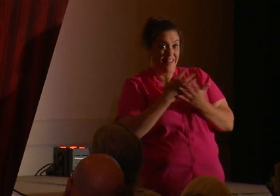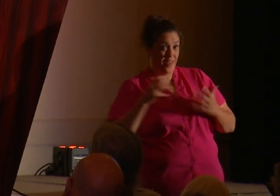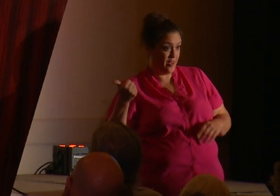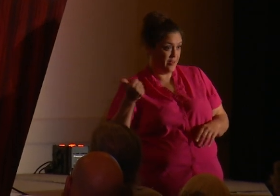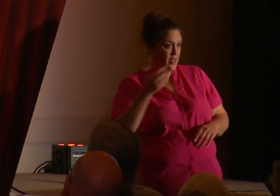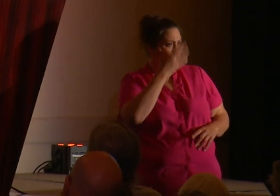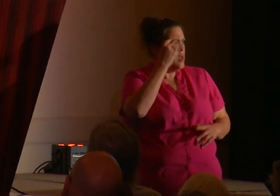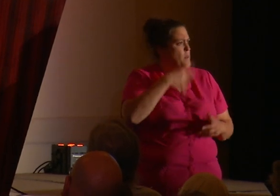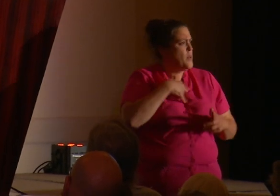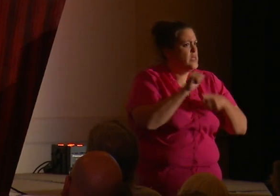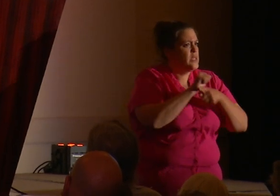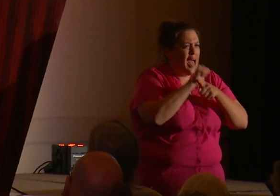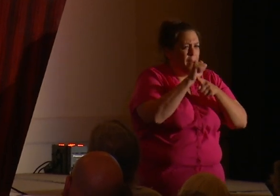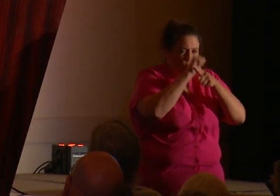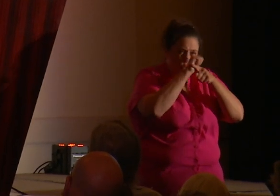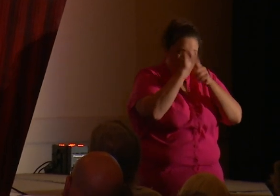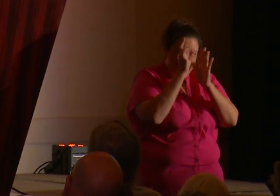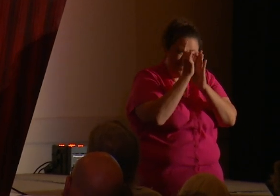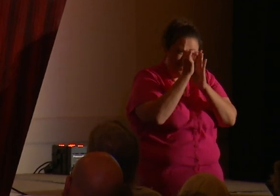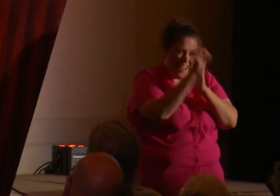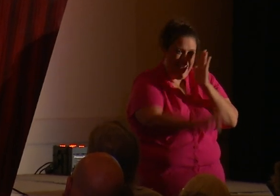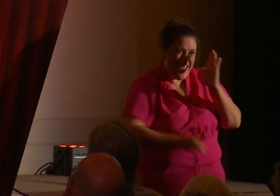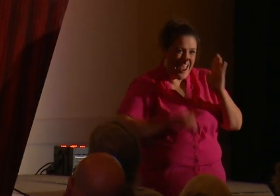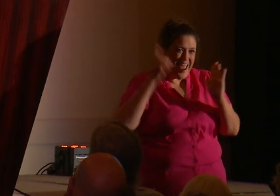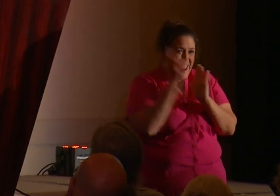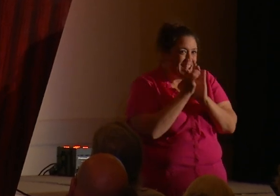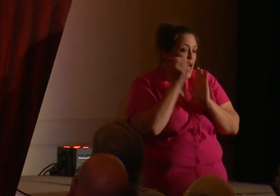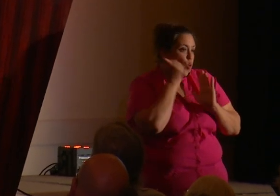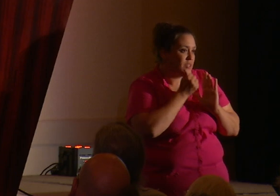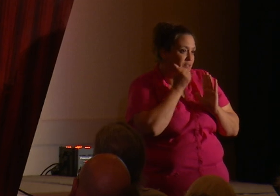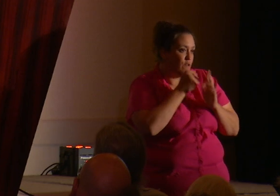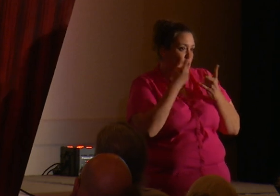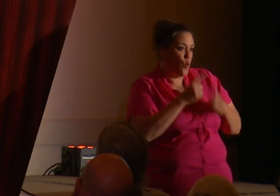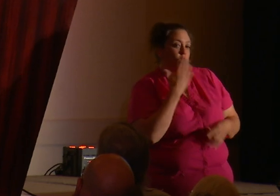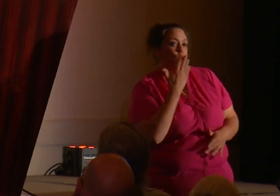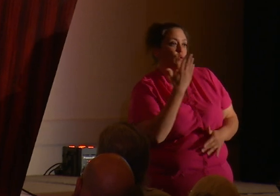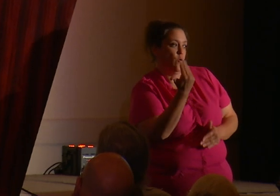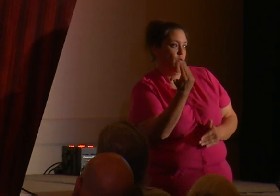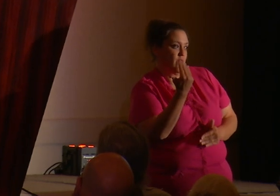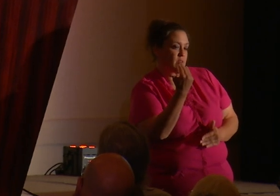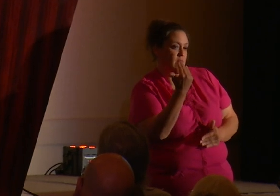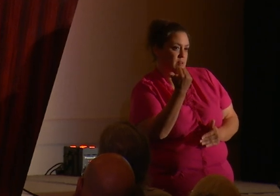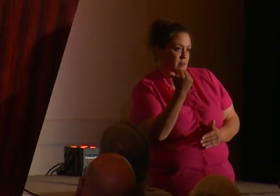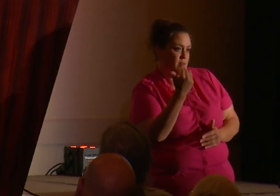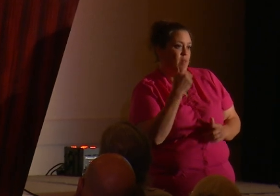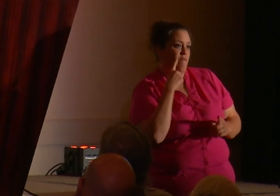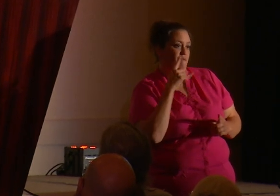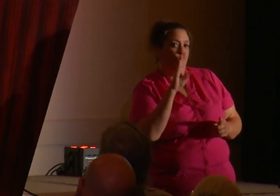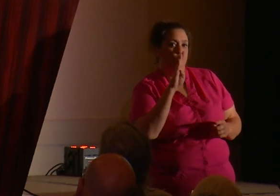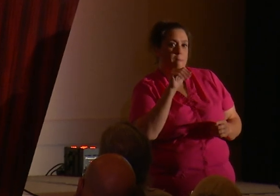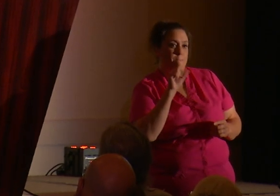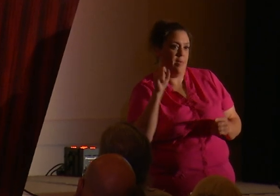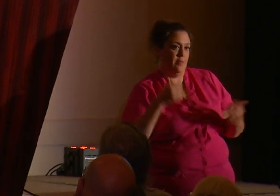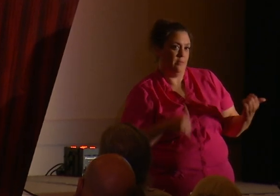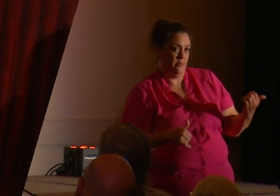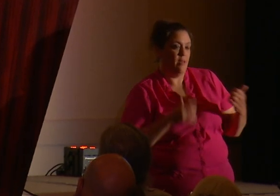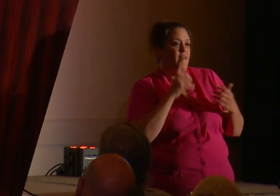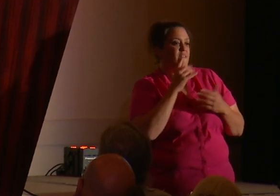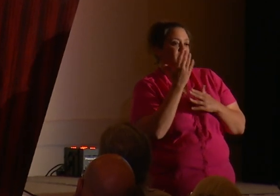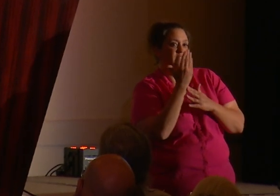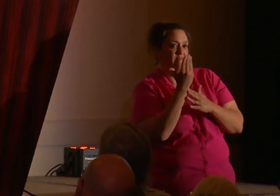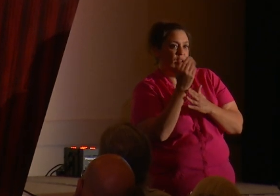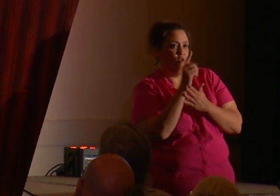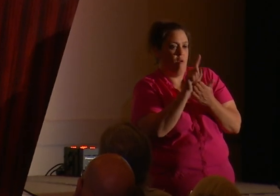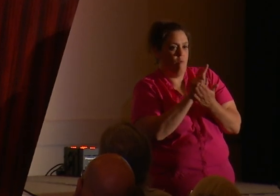I practiced 8 hours a day when I was 15 years old, every single day to play the bass. All the time, that's all I ever did. And